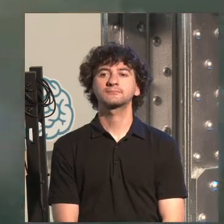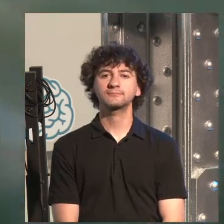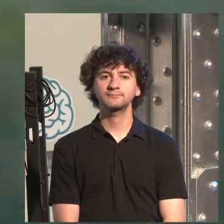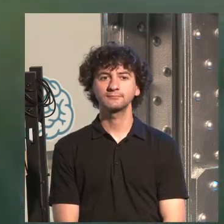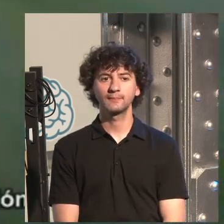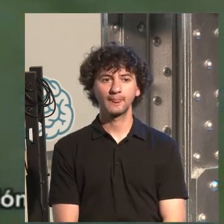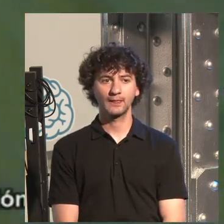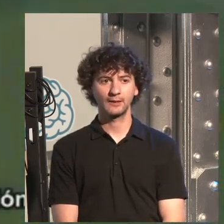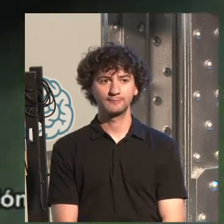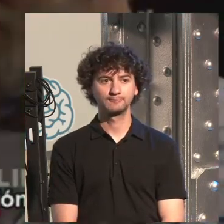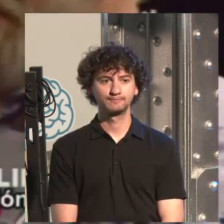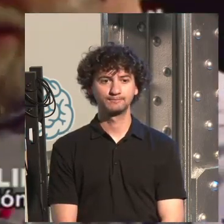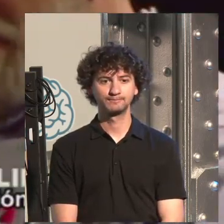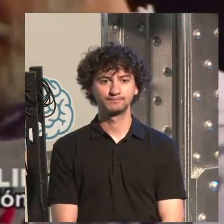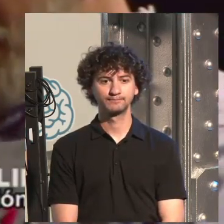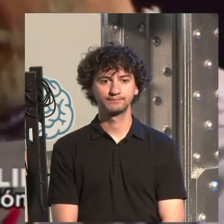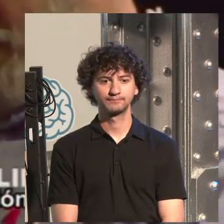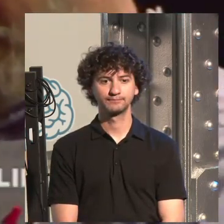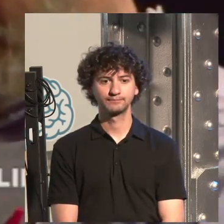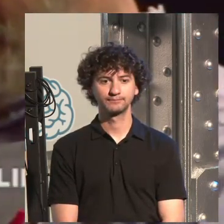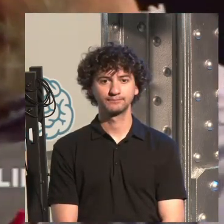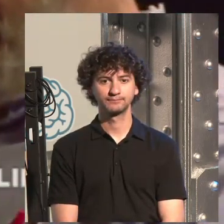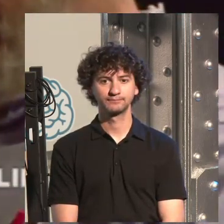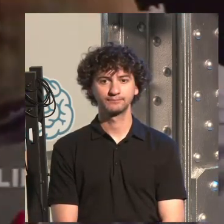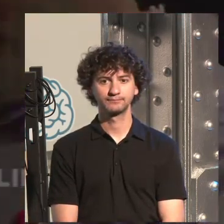brain is often called imagination.